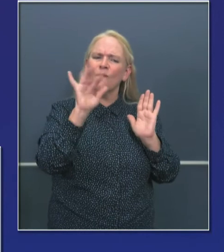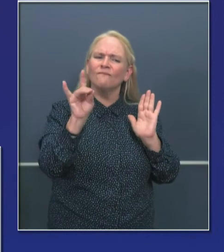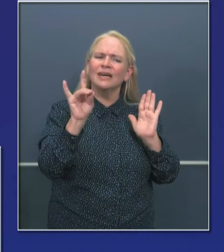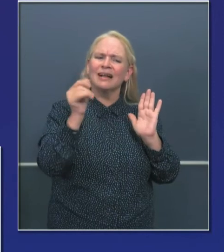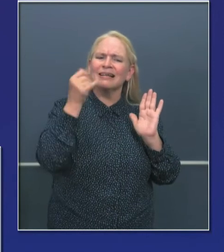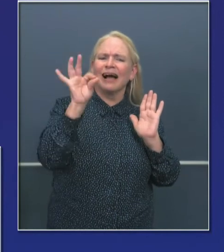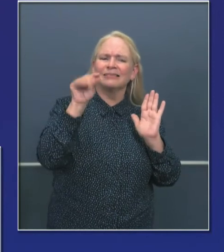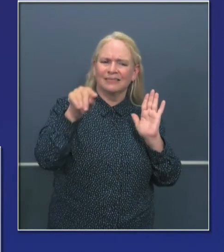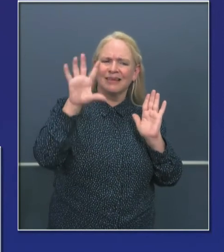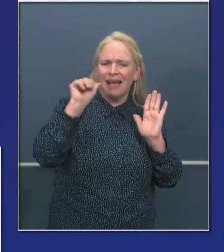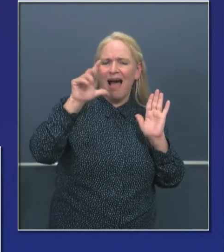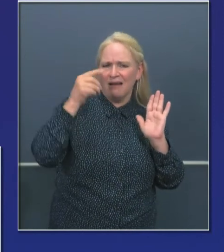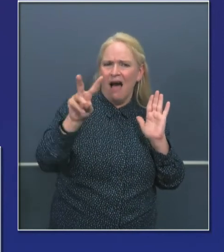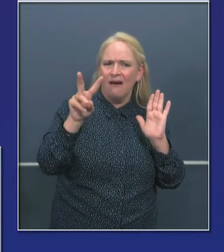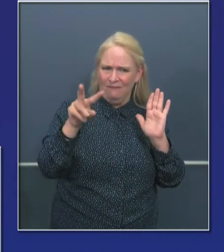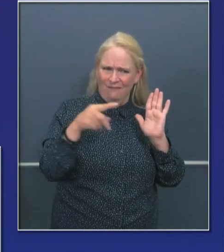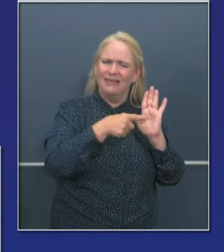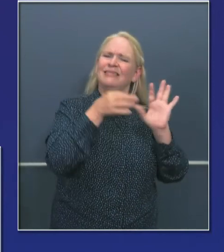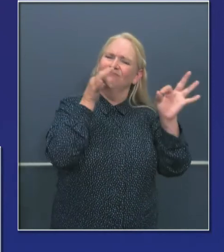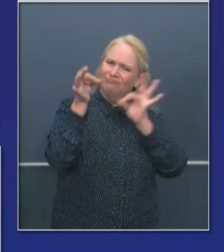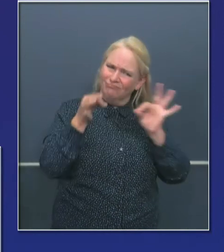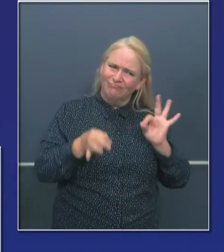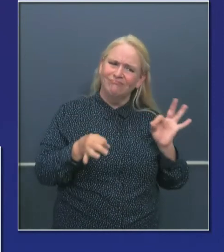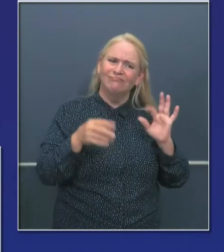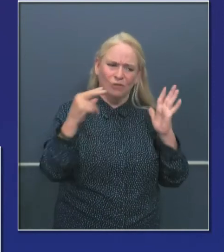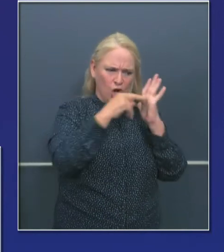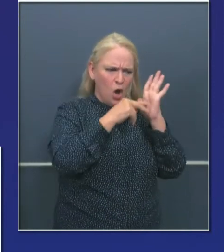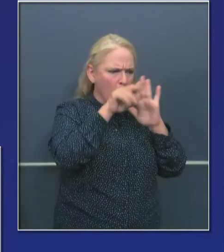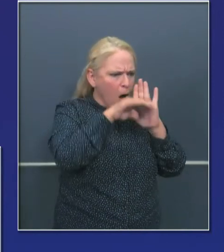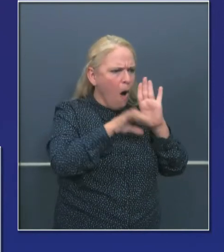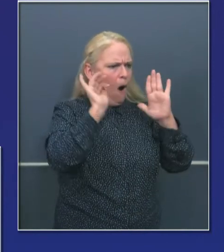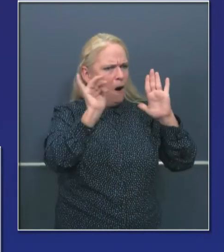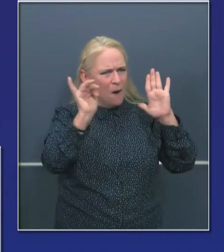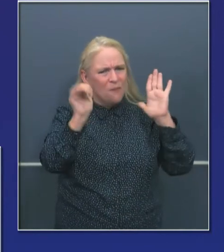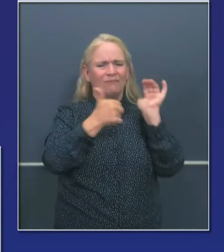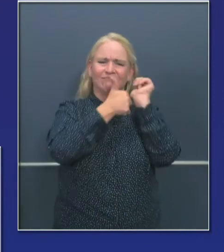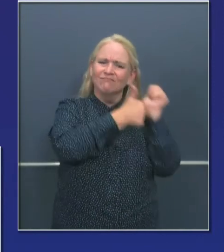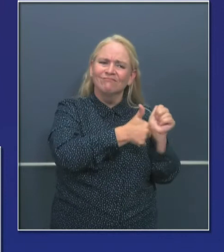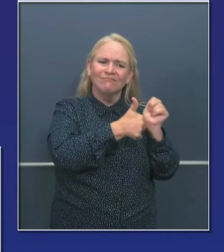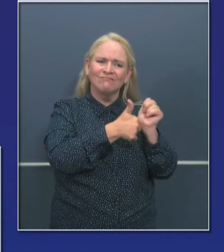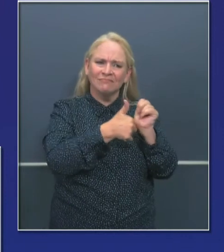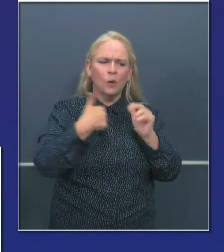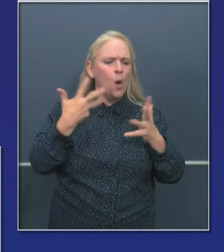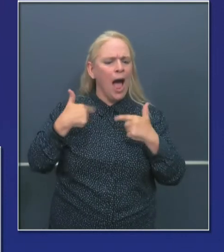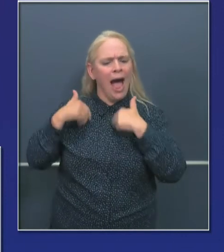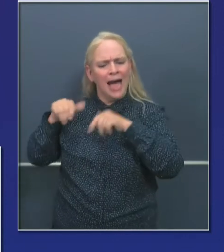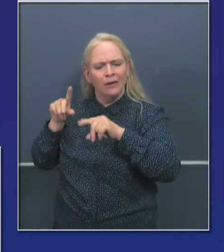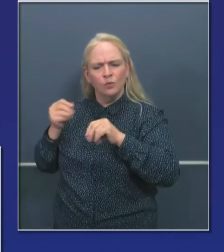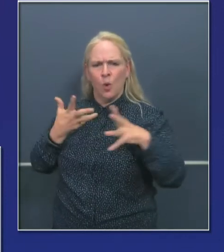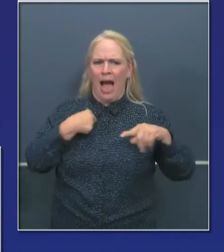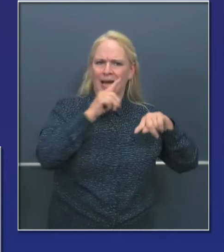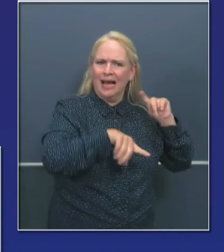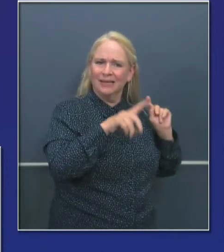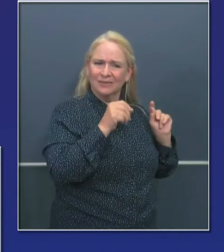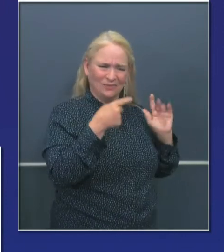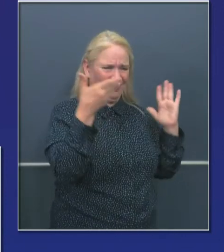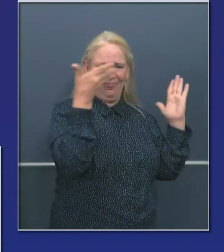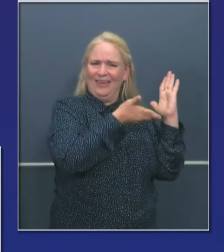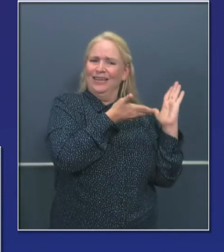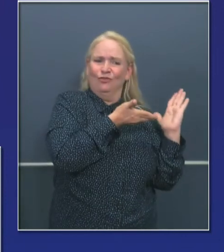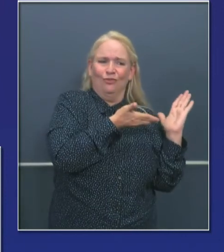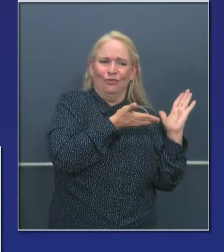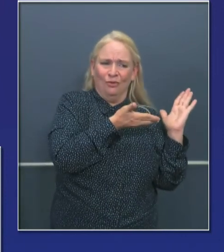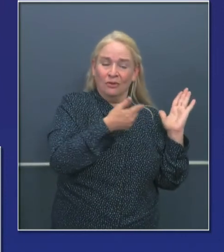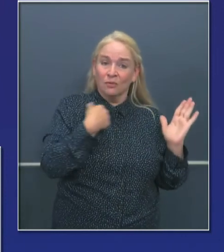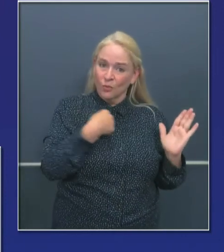covid19.ca.gov website, but encourage you to follow them, take seriously this weekend, take seriously this moment that we're